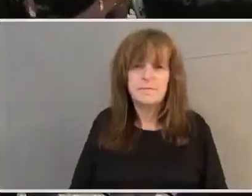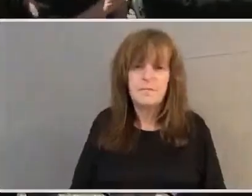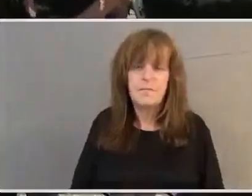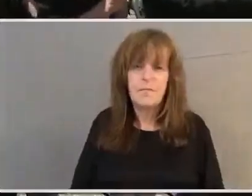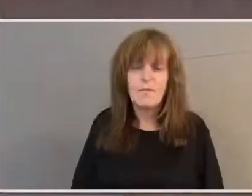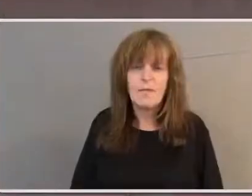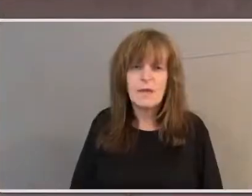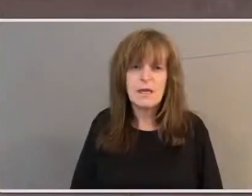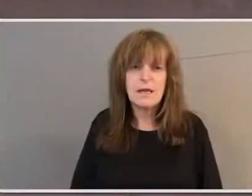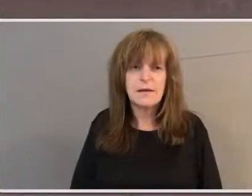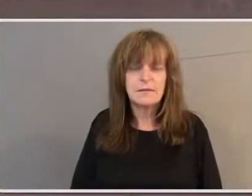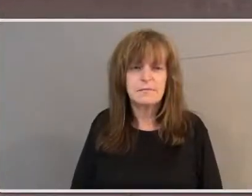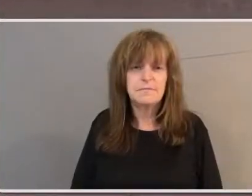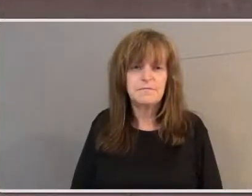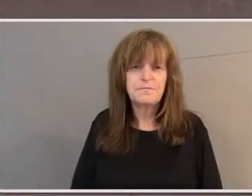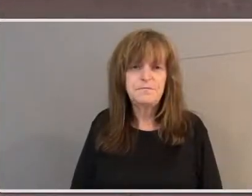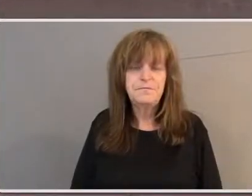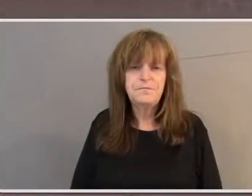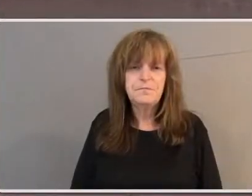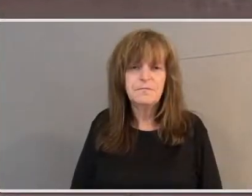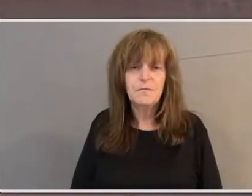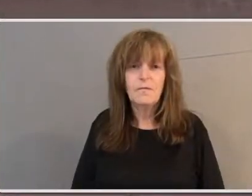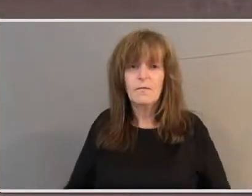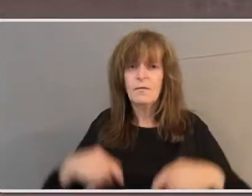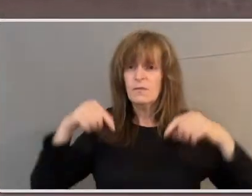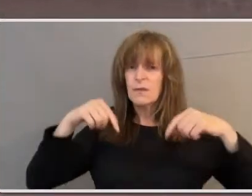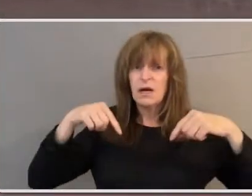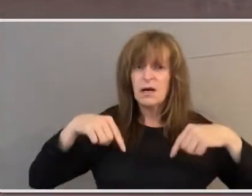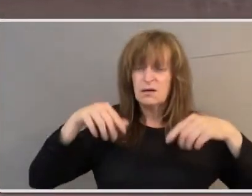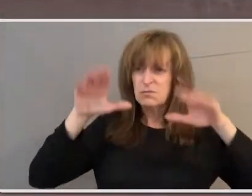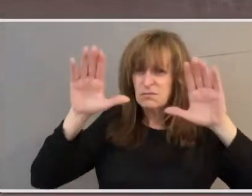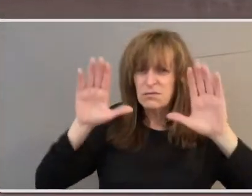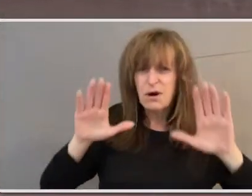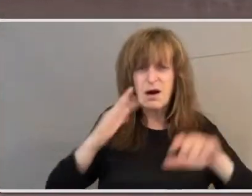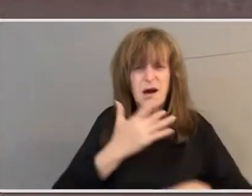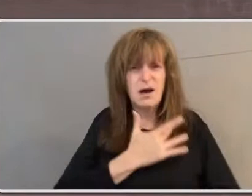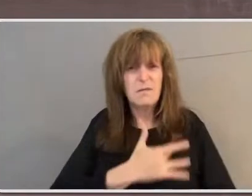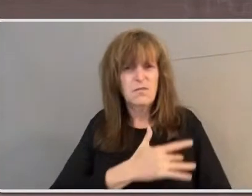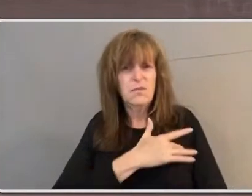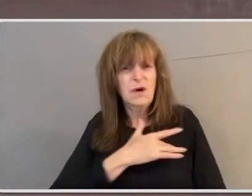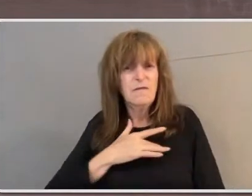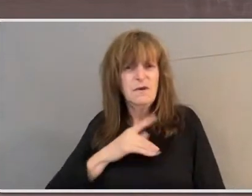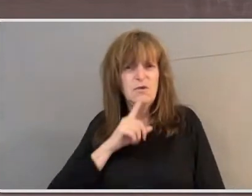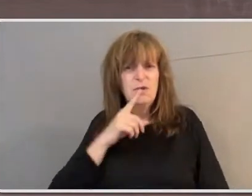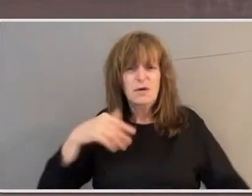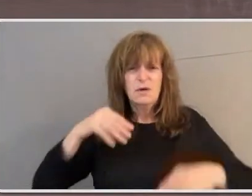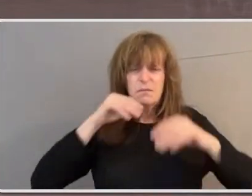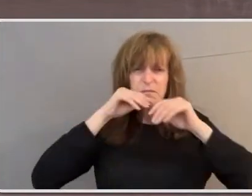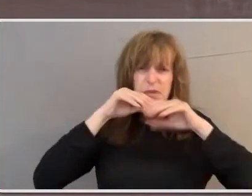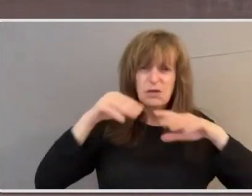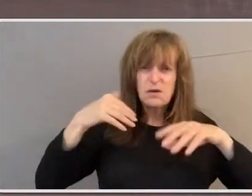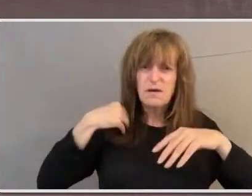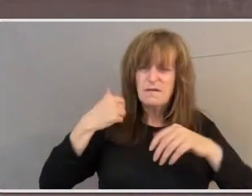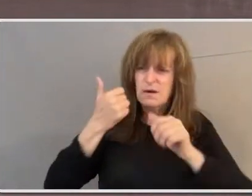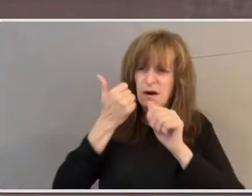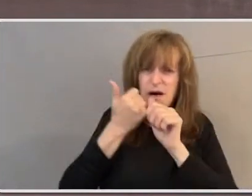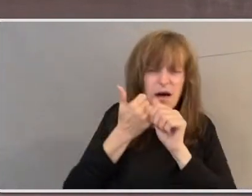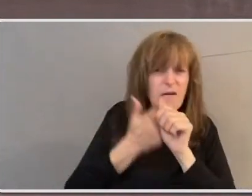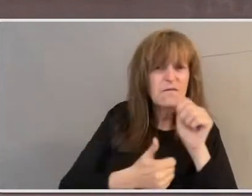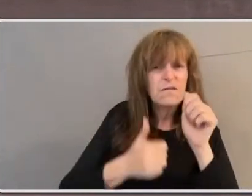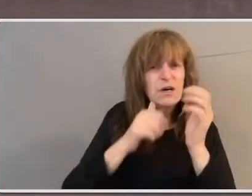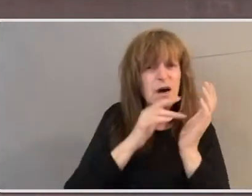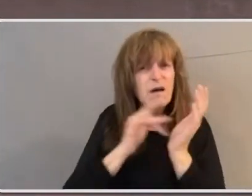Our great province is blessed with every advantage. We have critical minerals that the entire world is